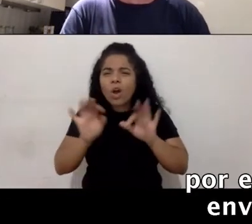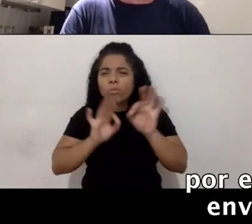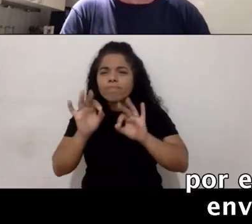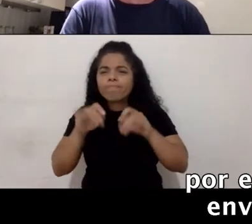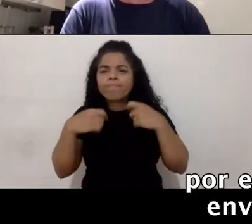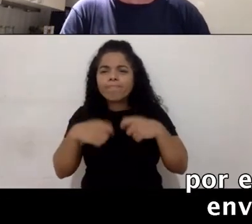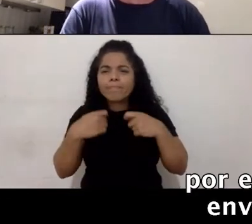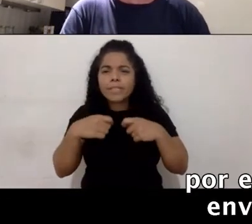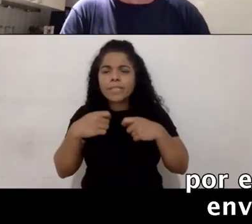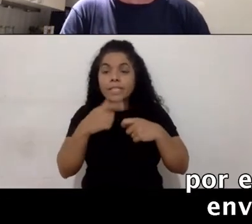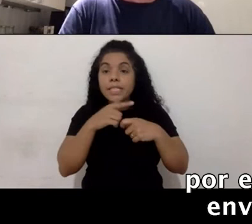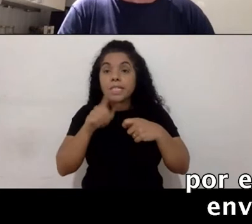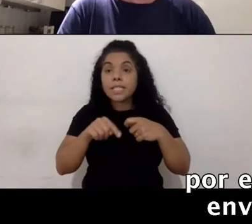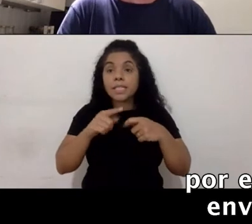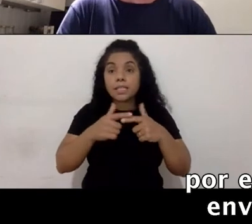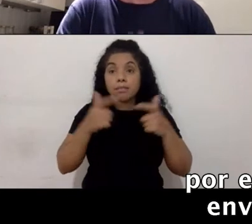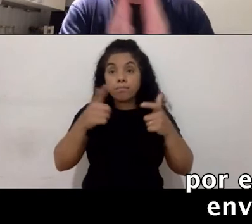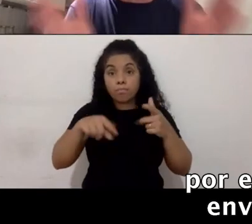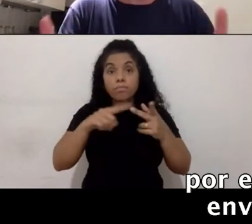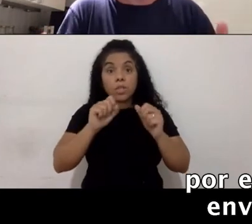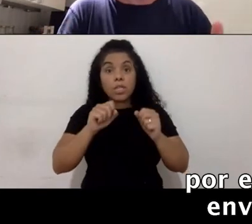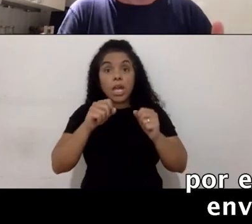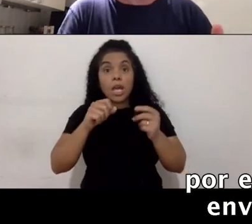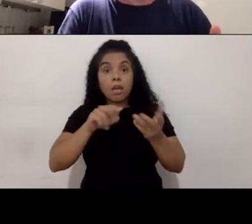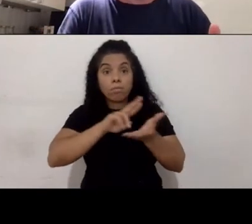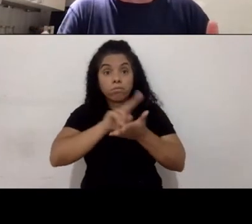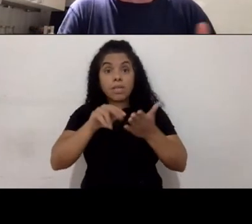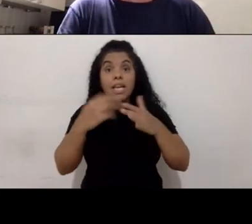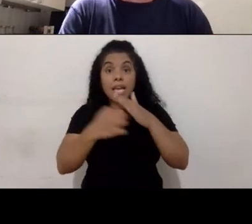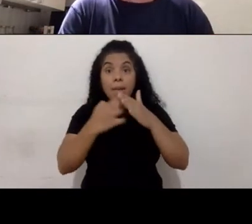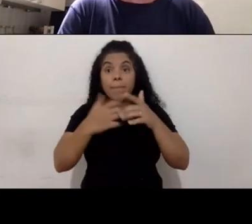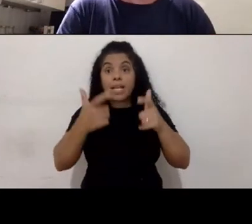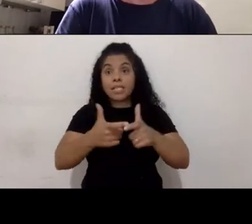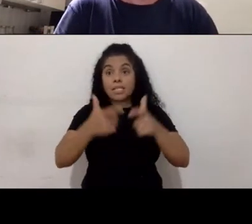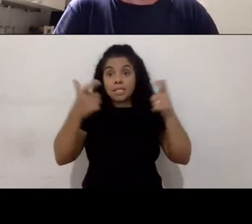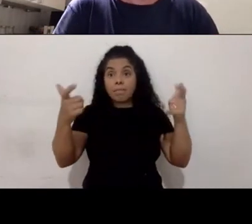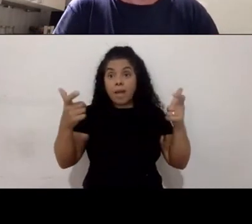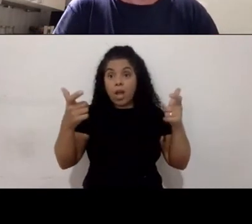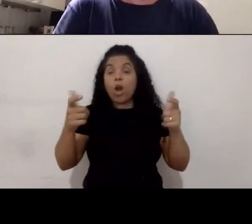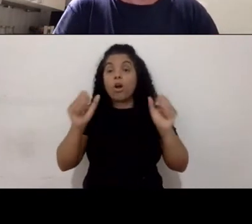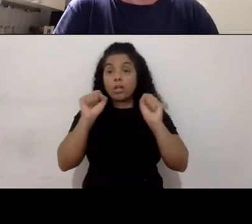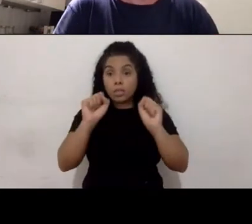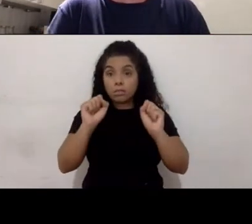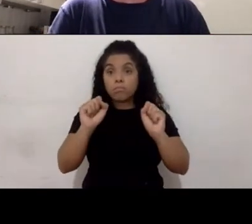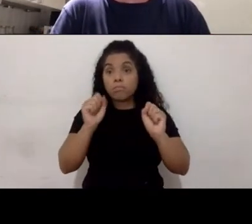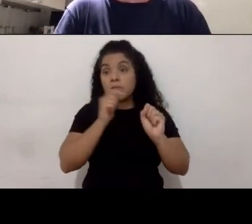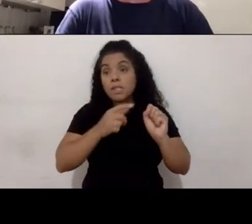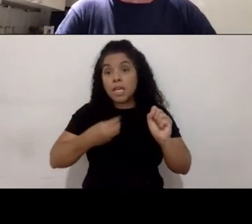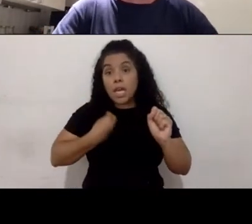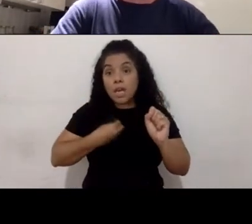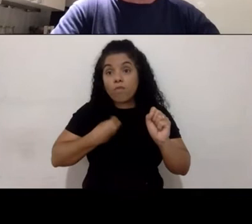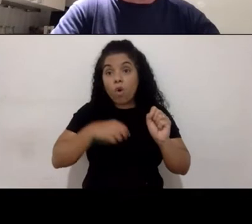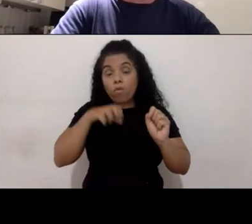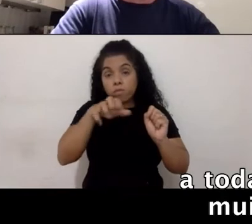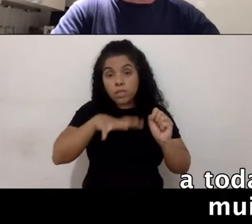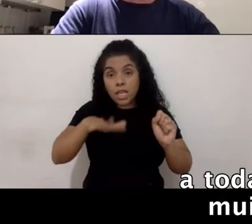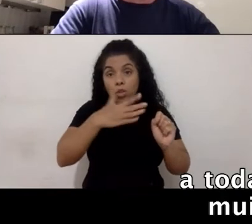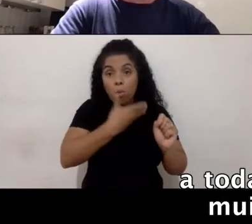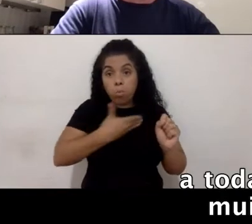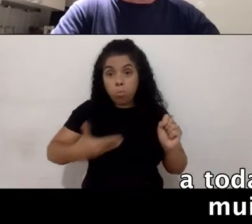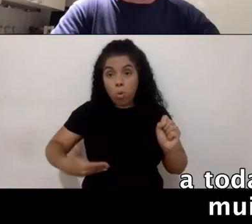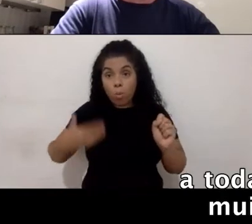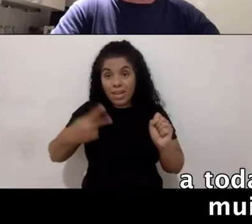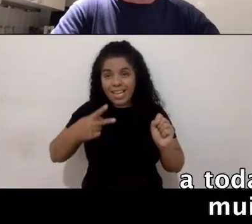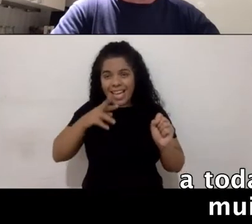example, organizations involved in the public sector here in the UK, where they're serving like the